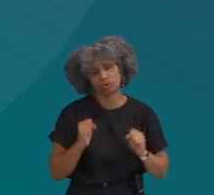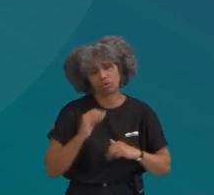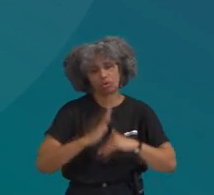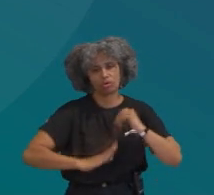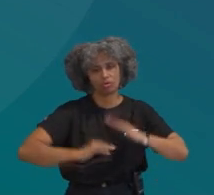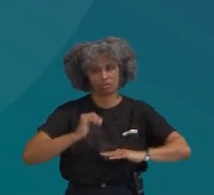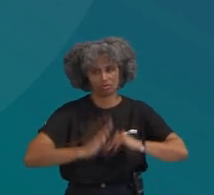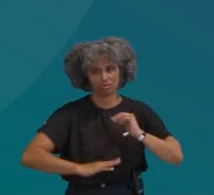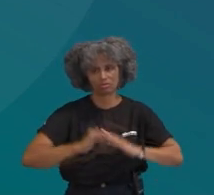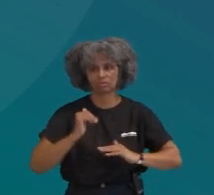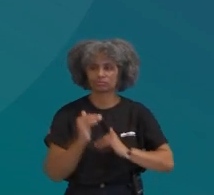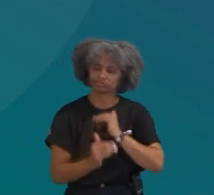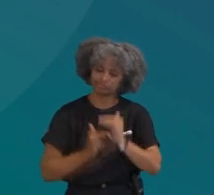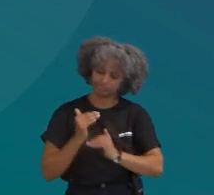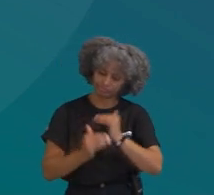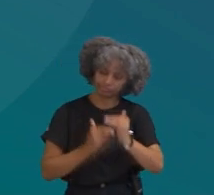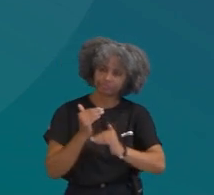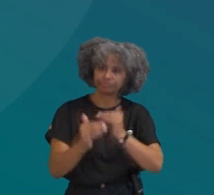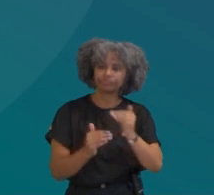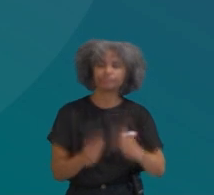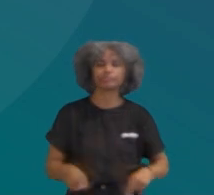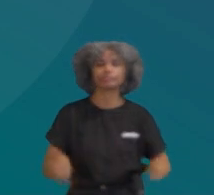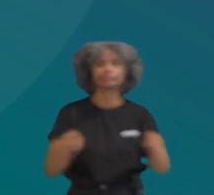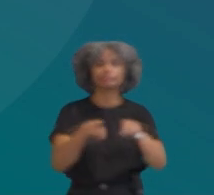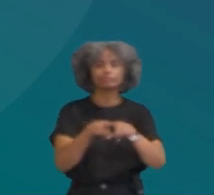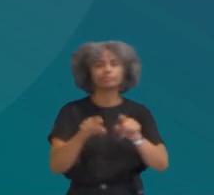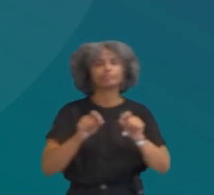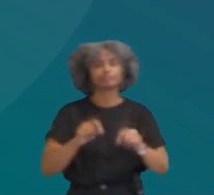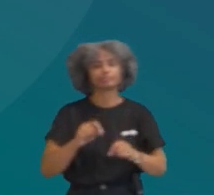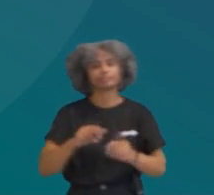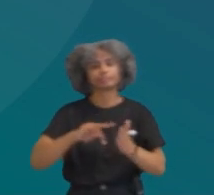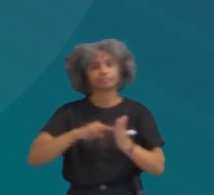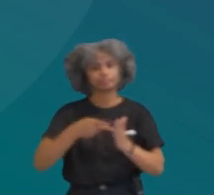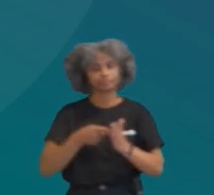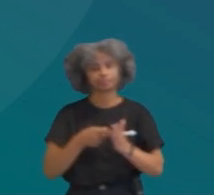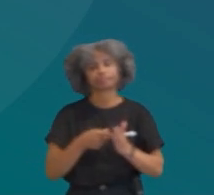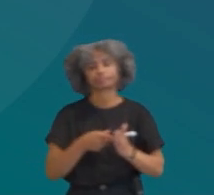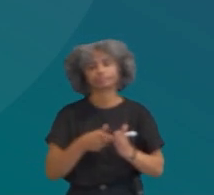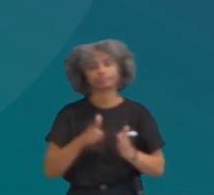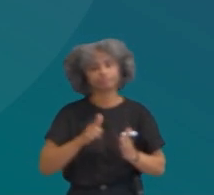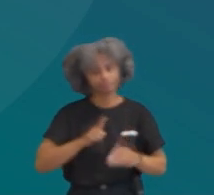a major budget with all of the different line departments.